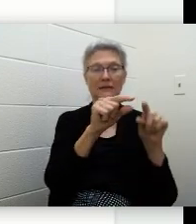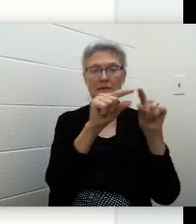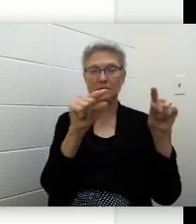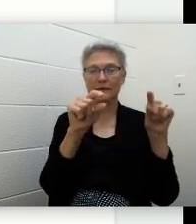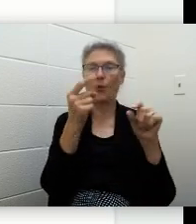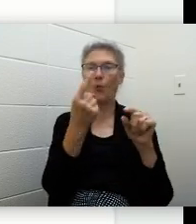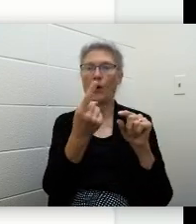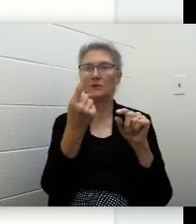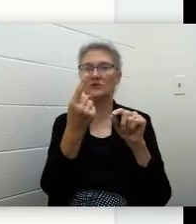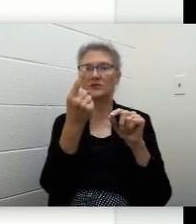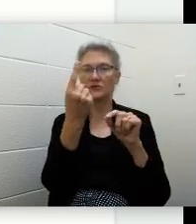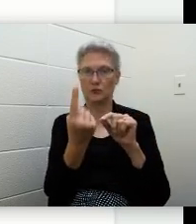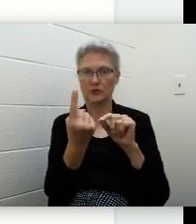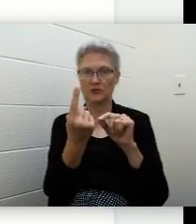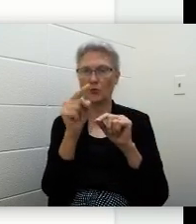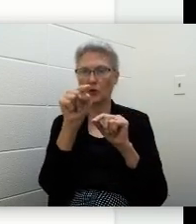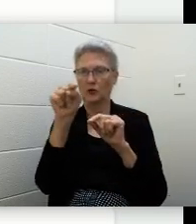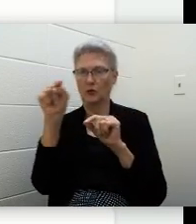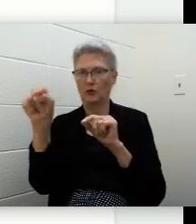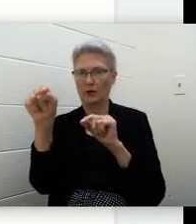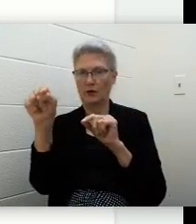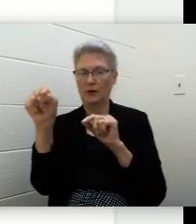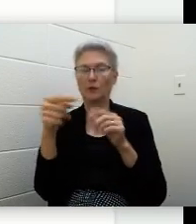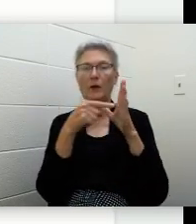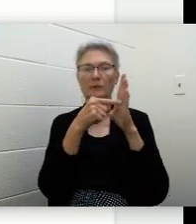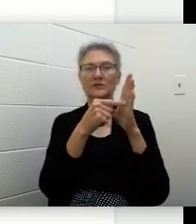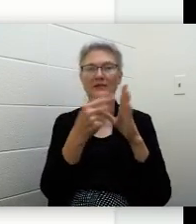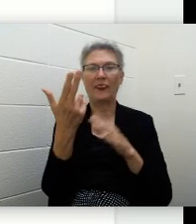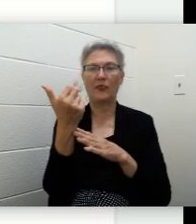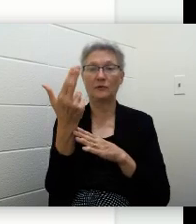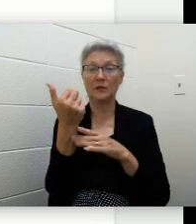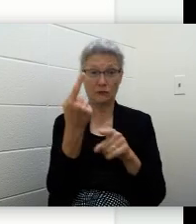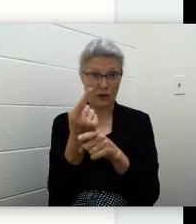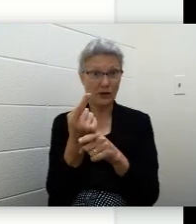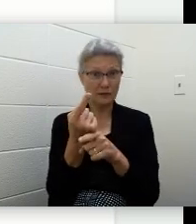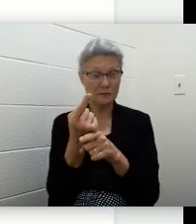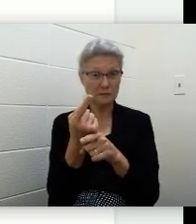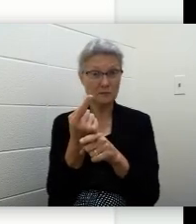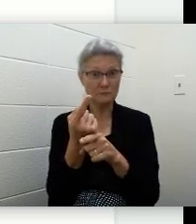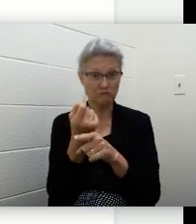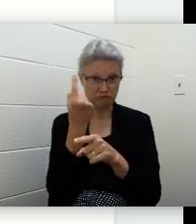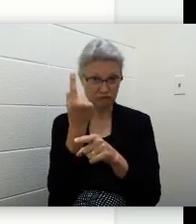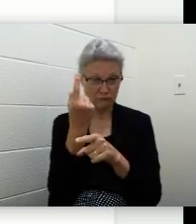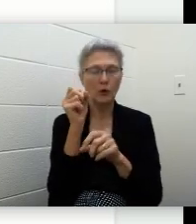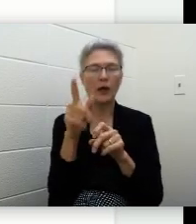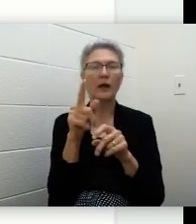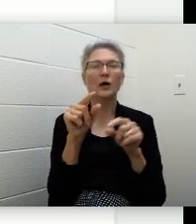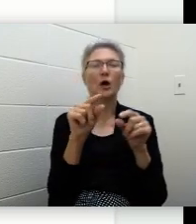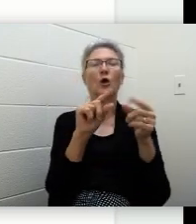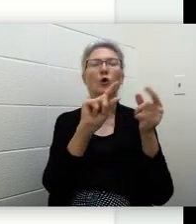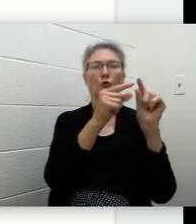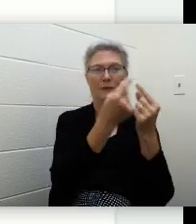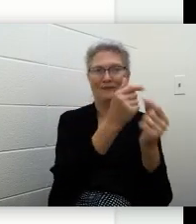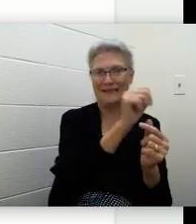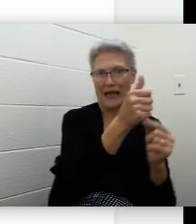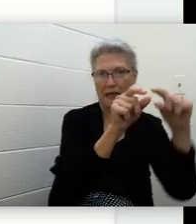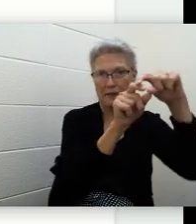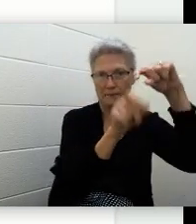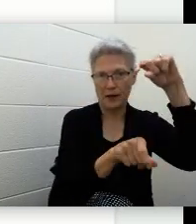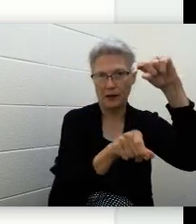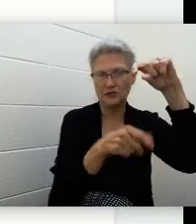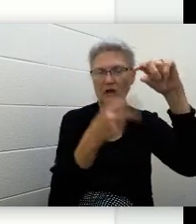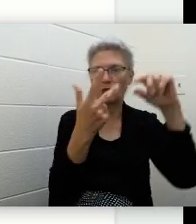we've got our ones. Do you see how that would represent 13? So we've got a group of 10 and 3 extra